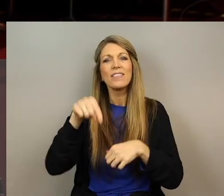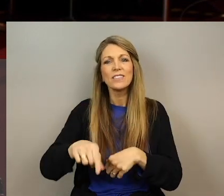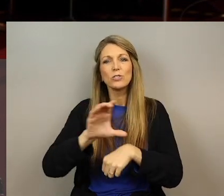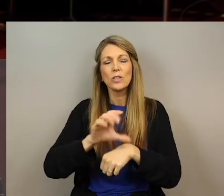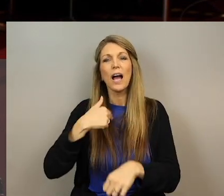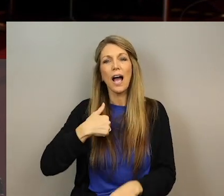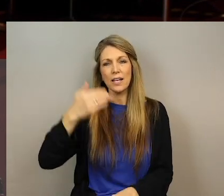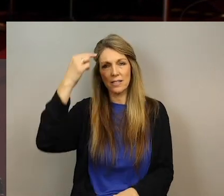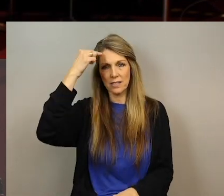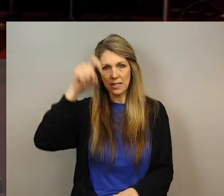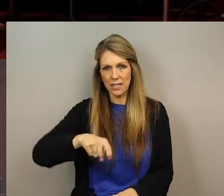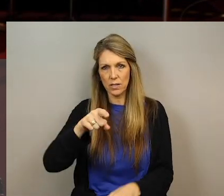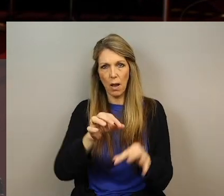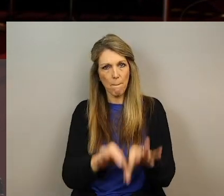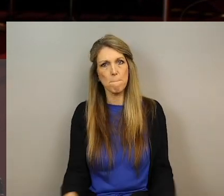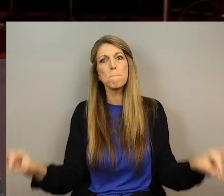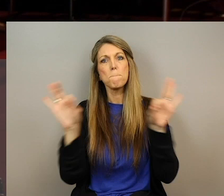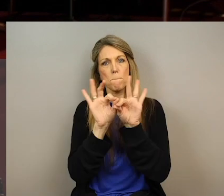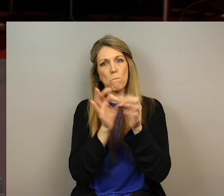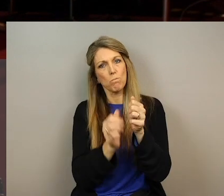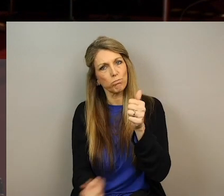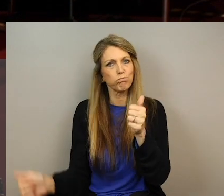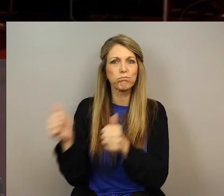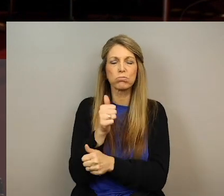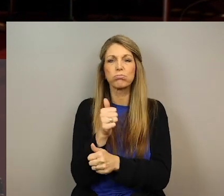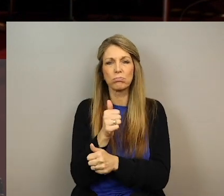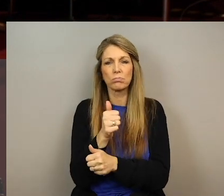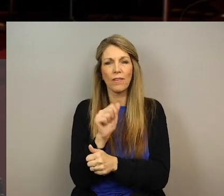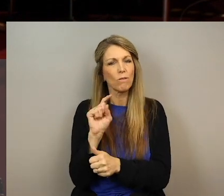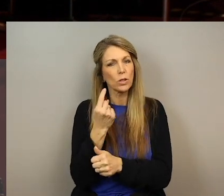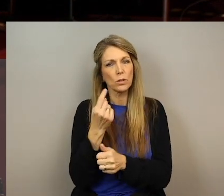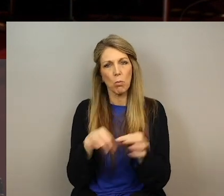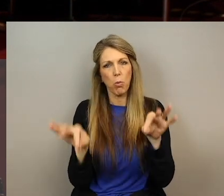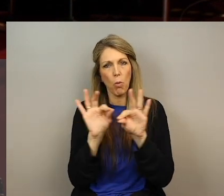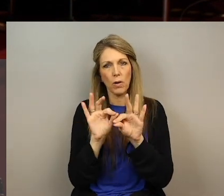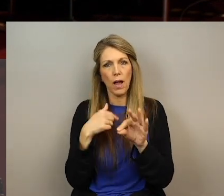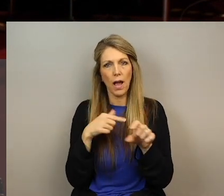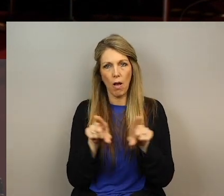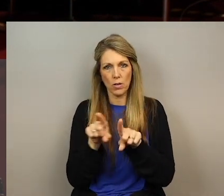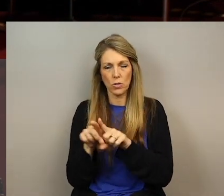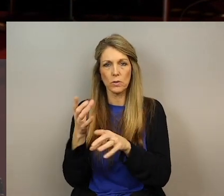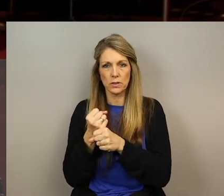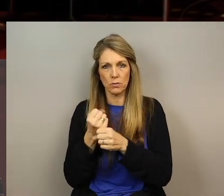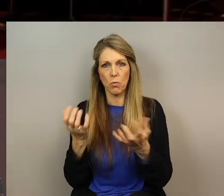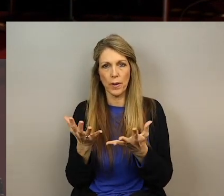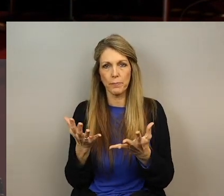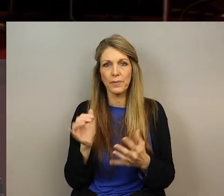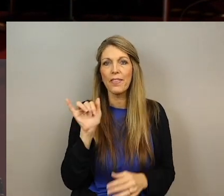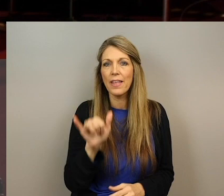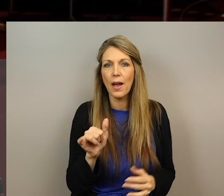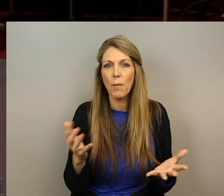I need you to know is the most important thing." He says, "I delivered to you as of first importance what I also received," listen,